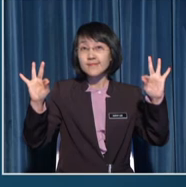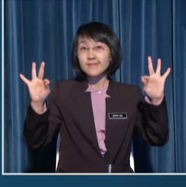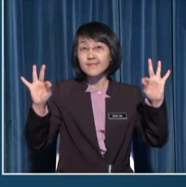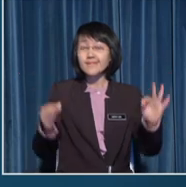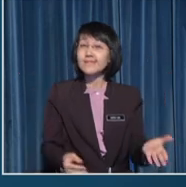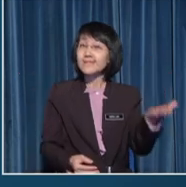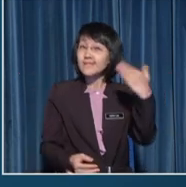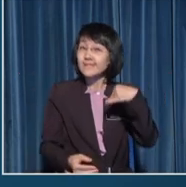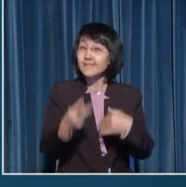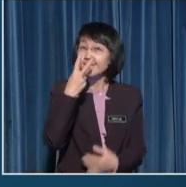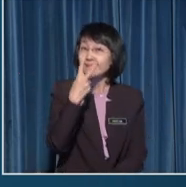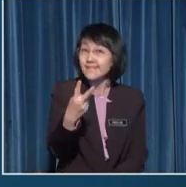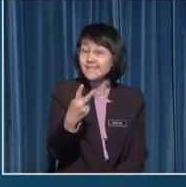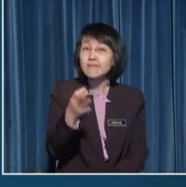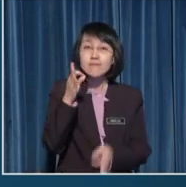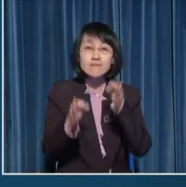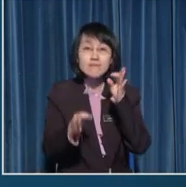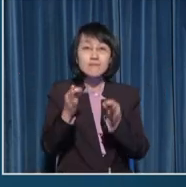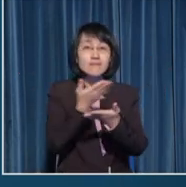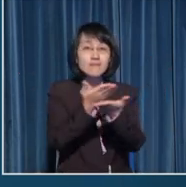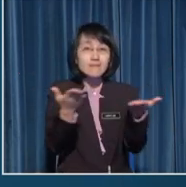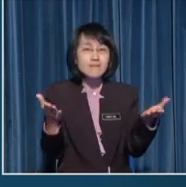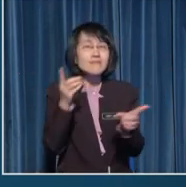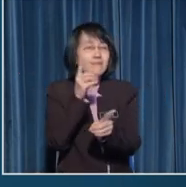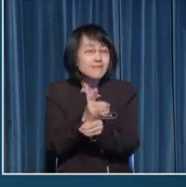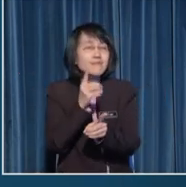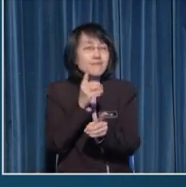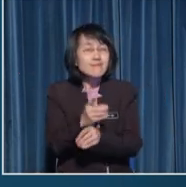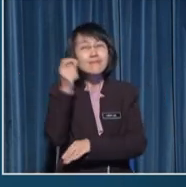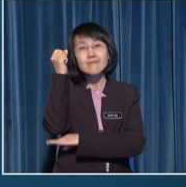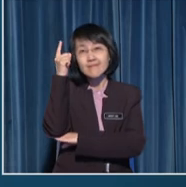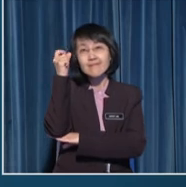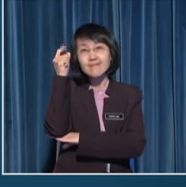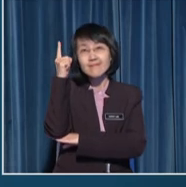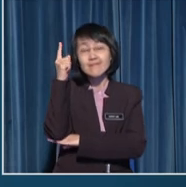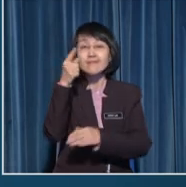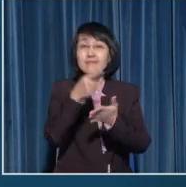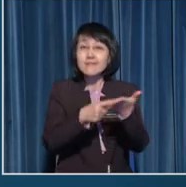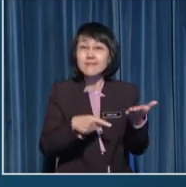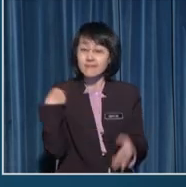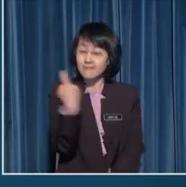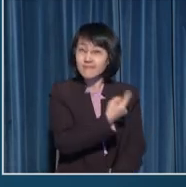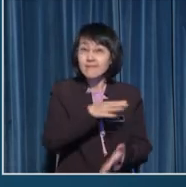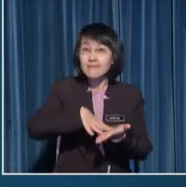Let's see if you really understand what we have learned just